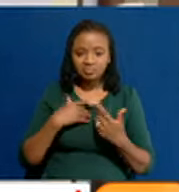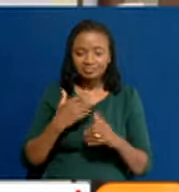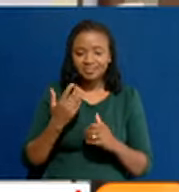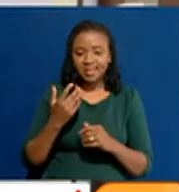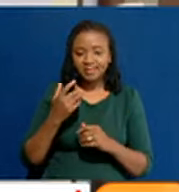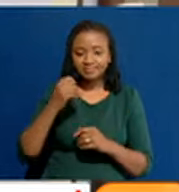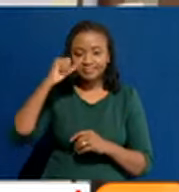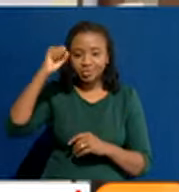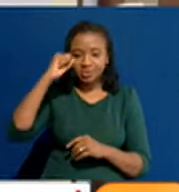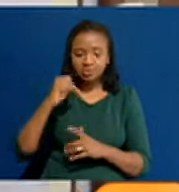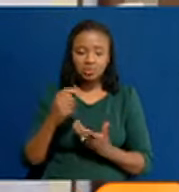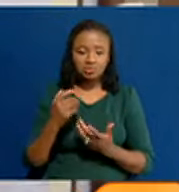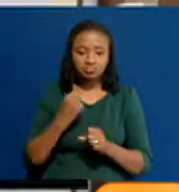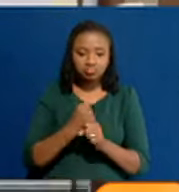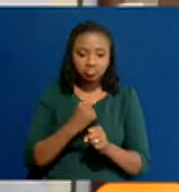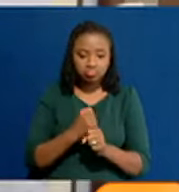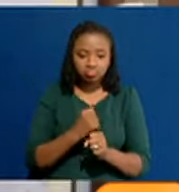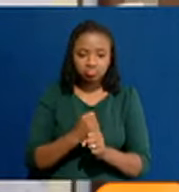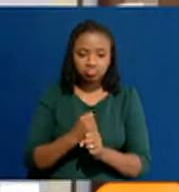The right to life, in our view,